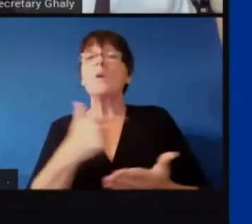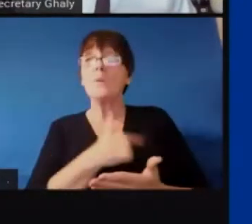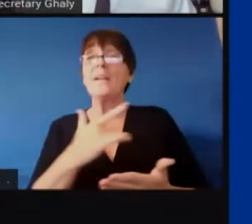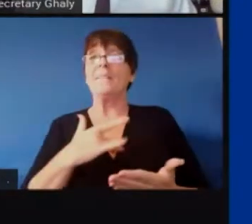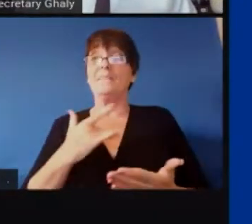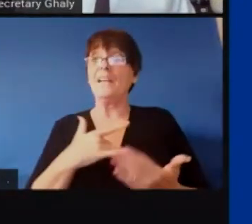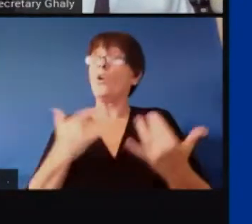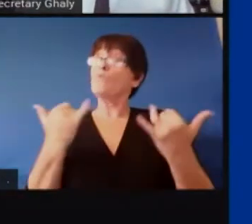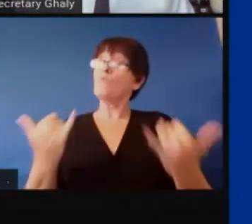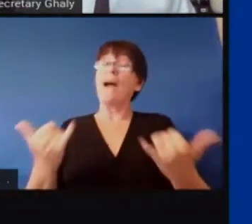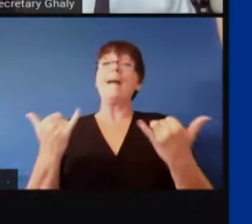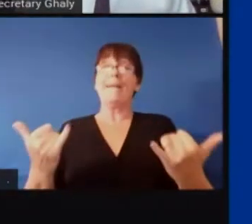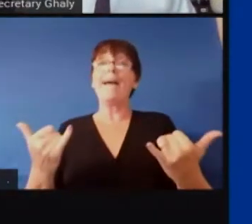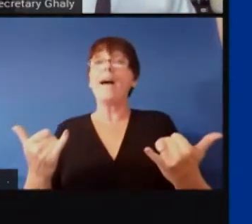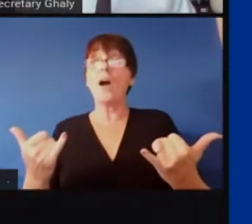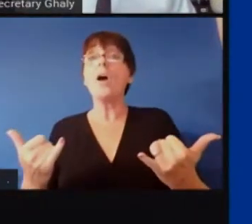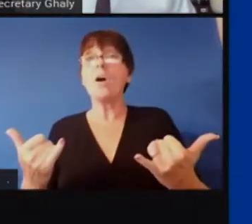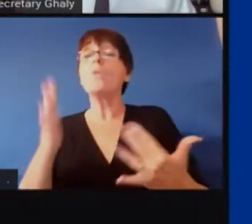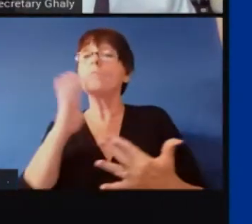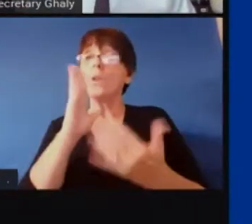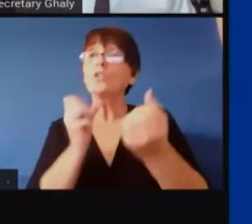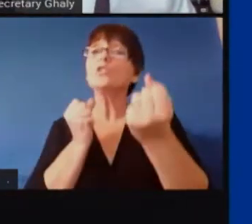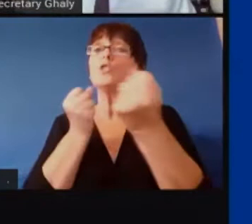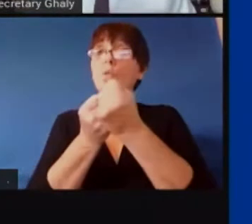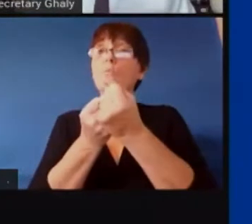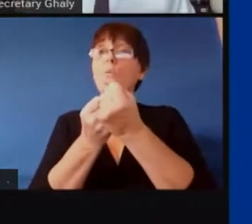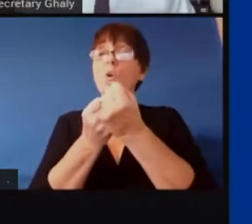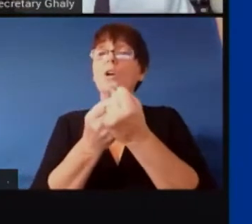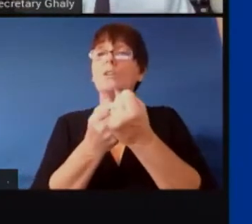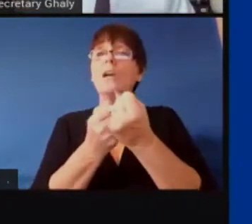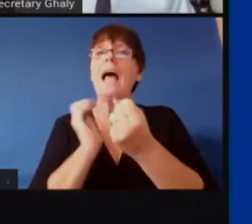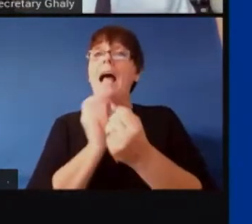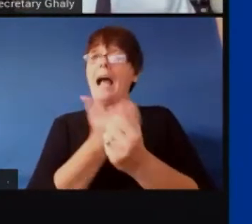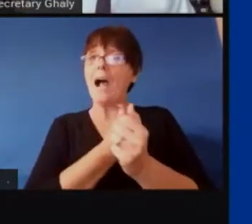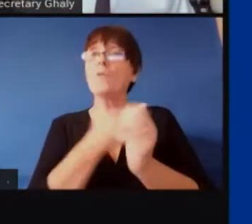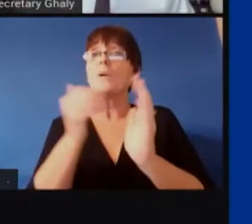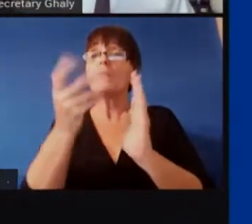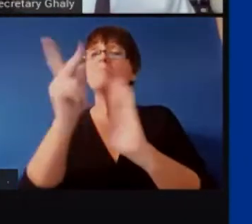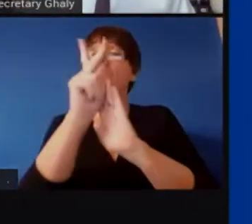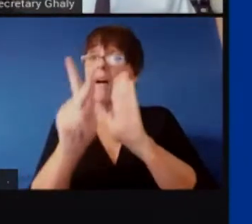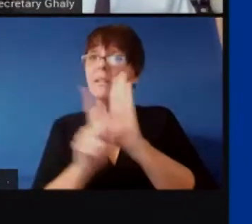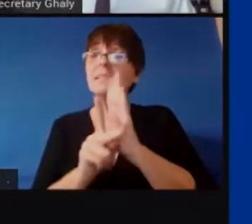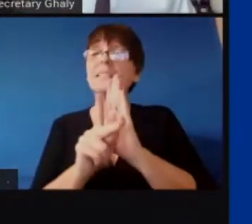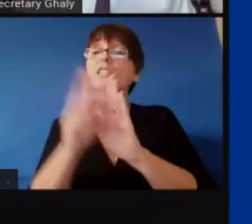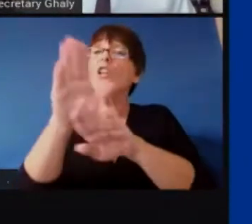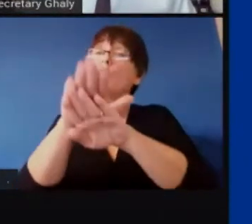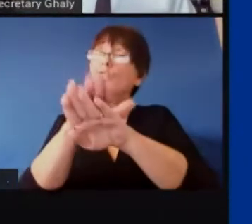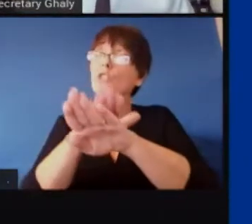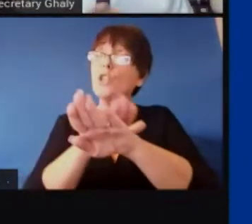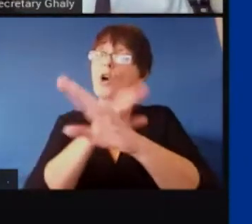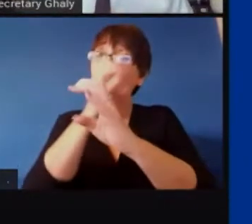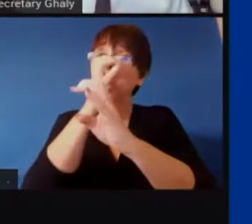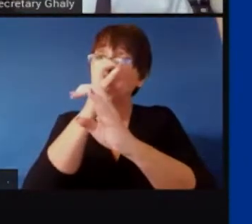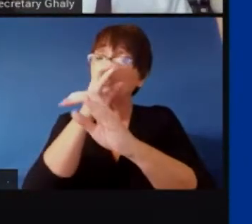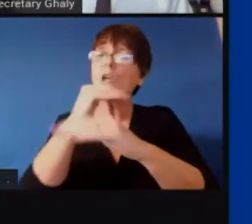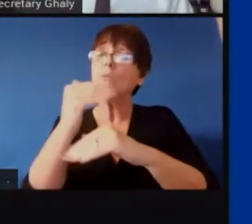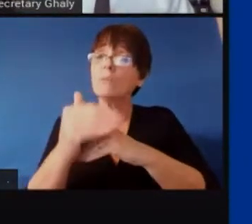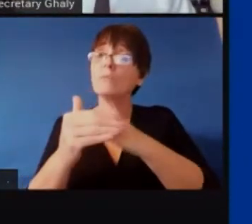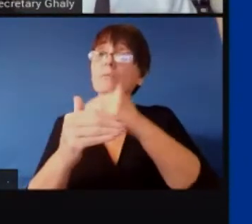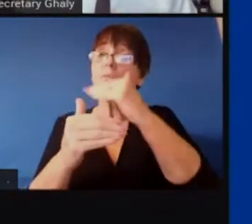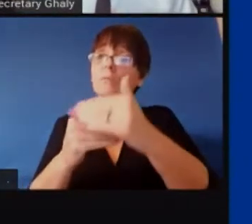at this time really supports the blueprint that we have put out, the slow, stringent approach, and giving us